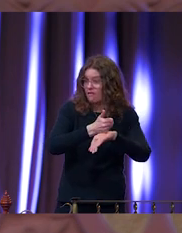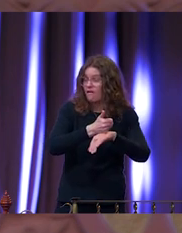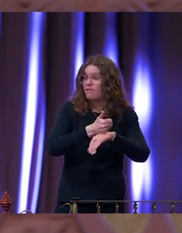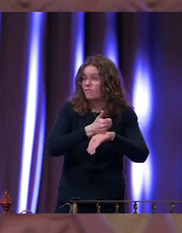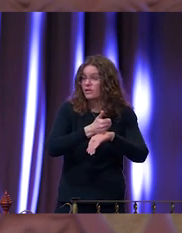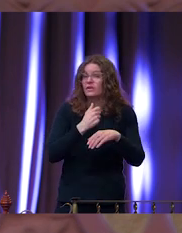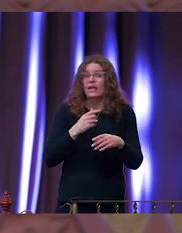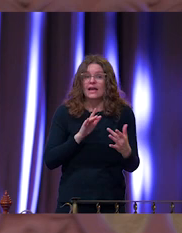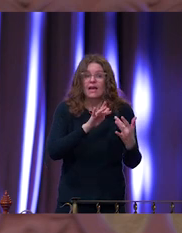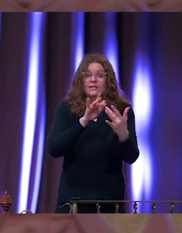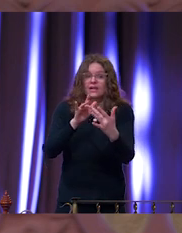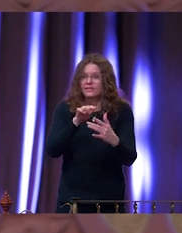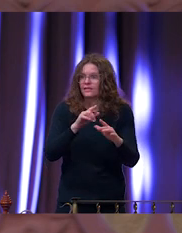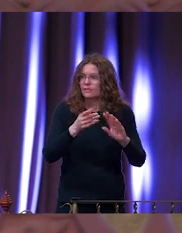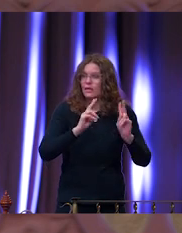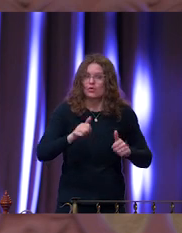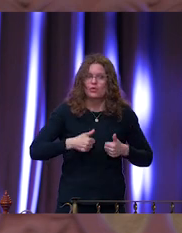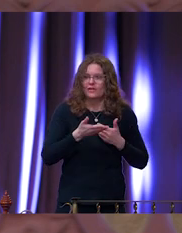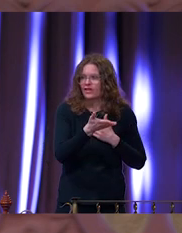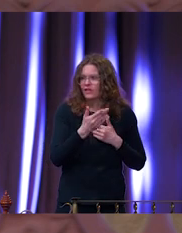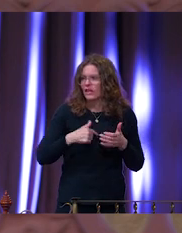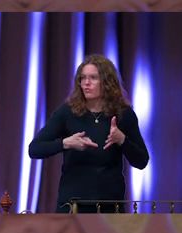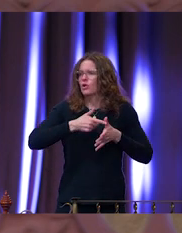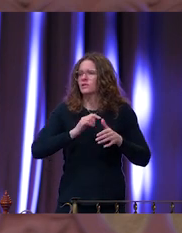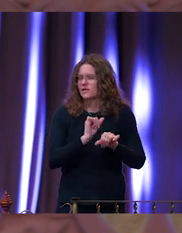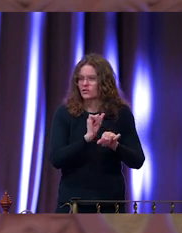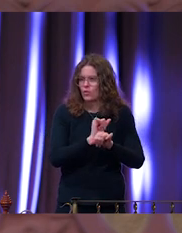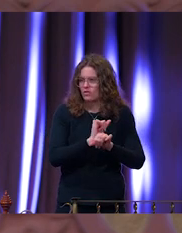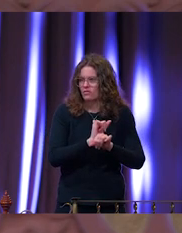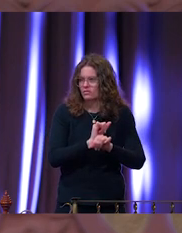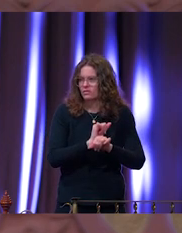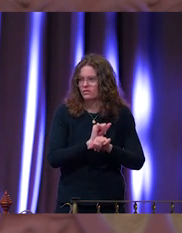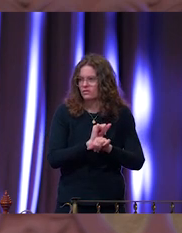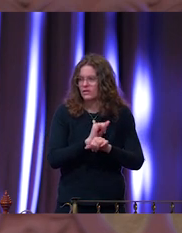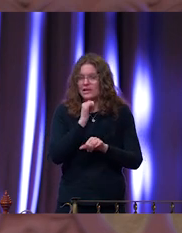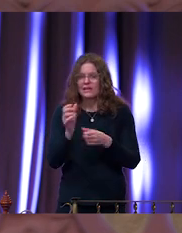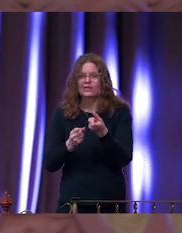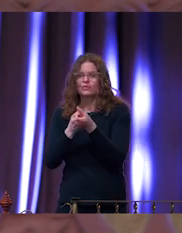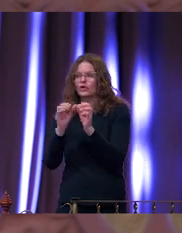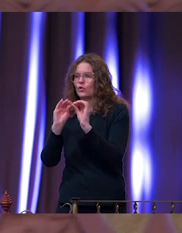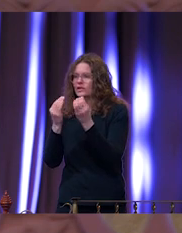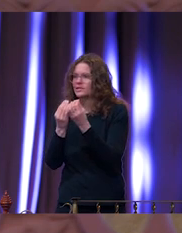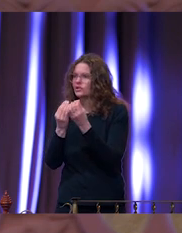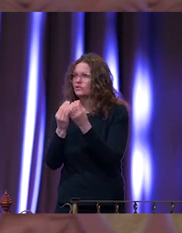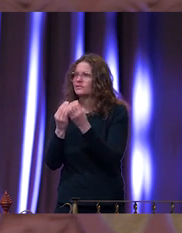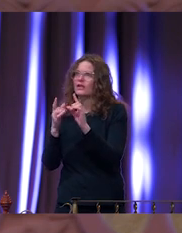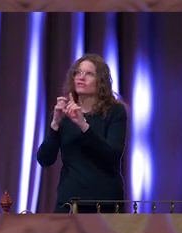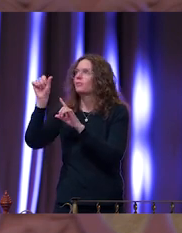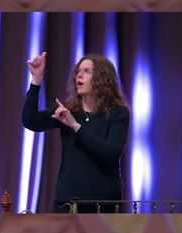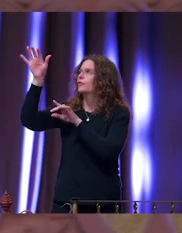communities, prioritize that work rather than supporting organizations that might be coming in from someplace